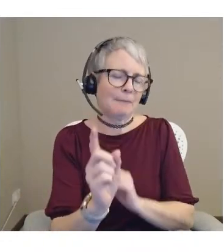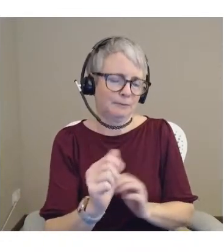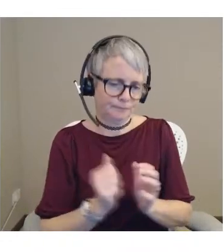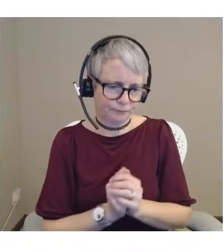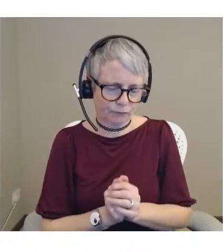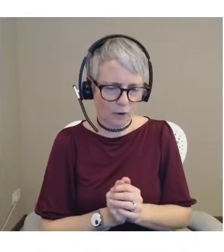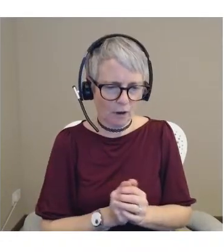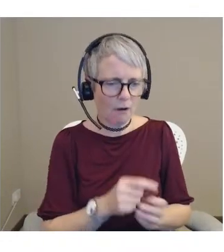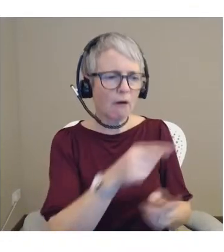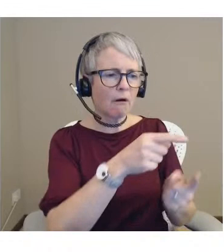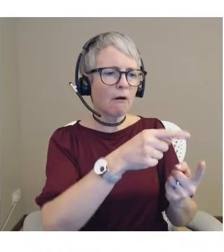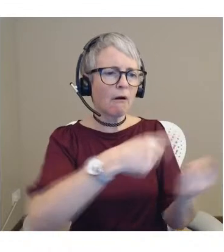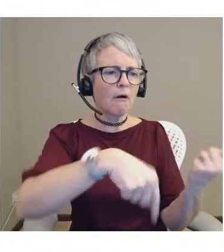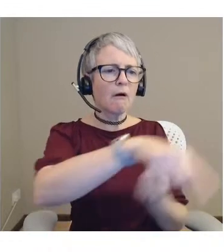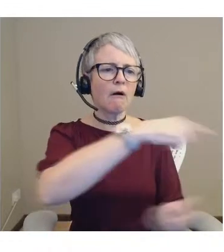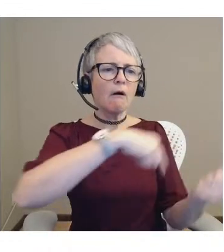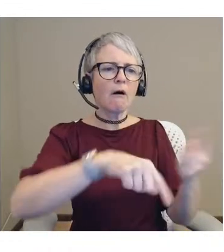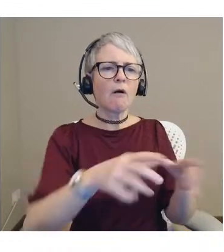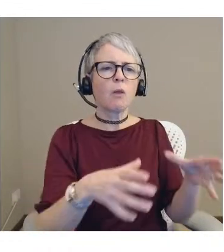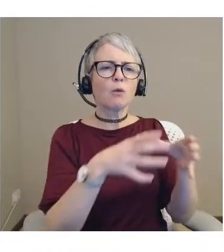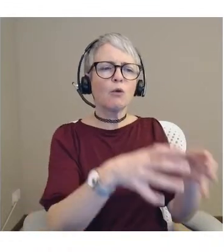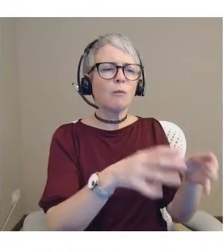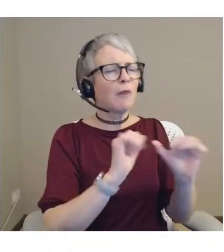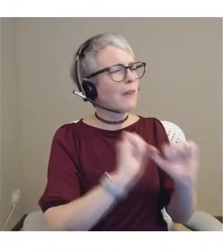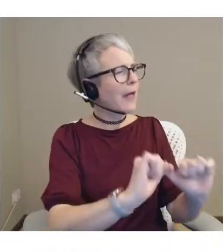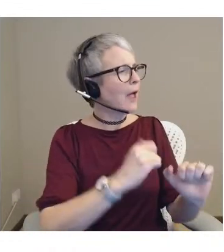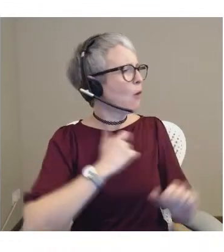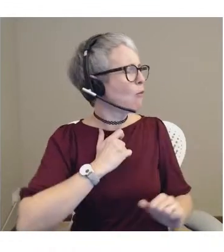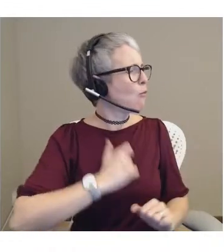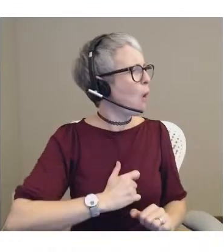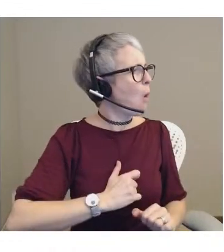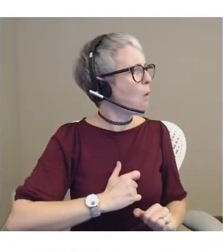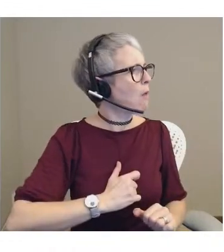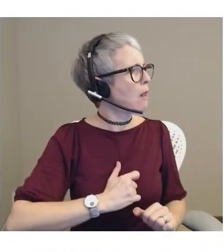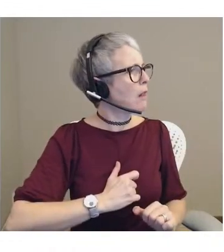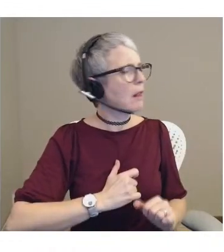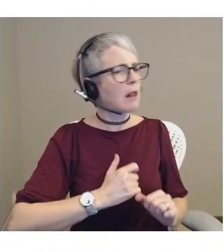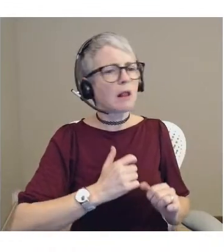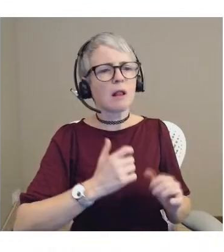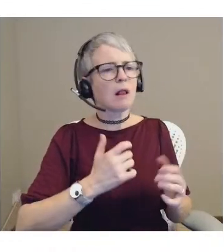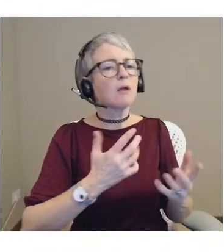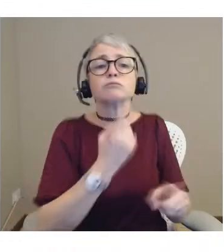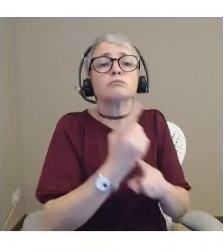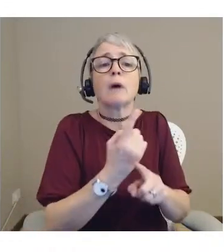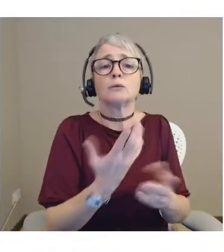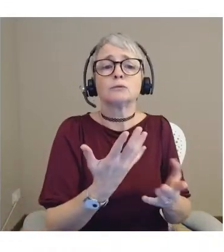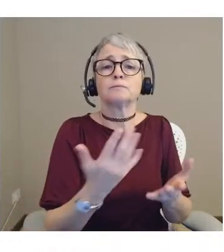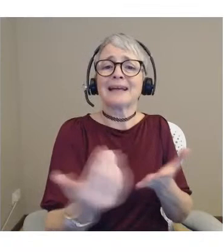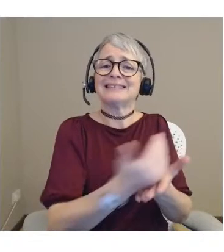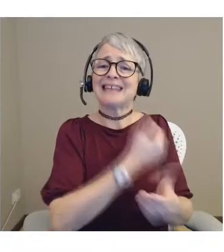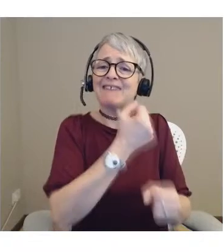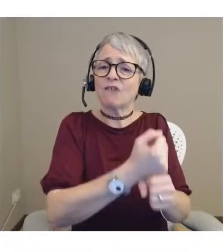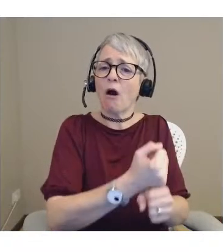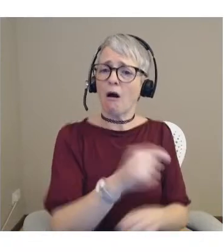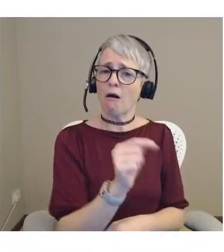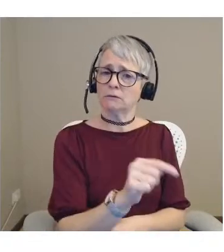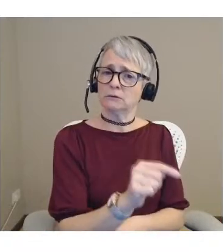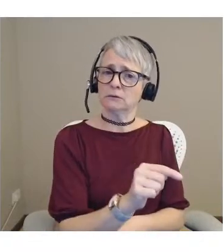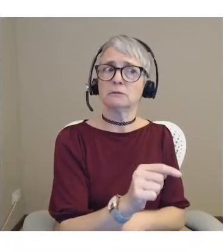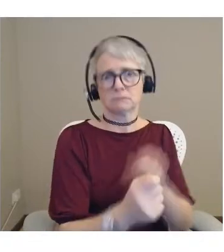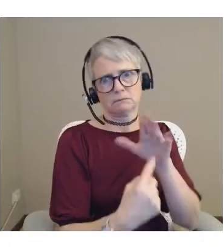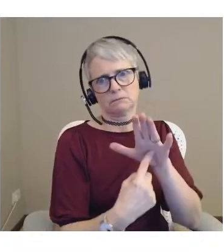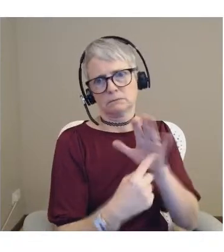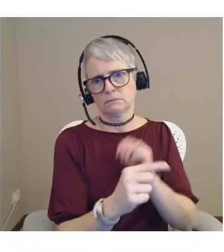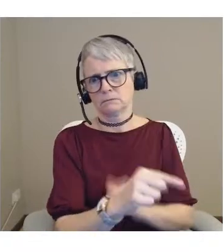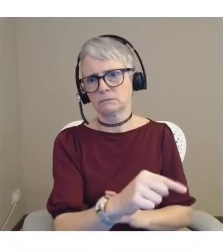advisory group in for example, and looking at issues around safeguarding was really important, because I think